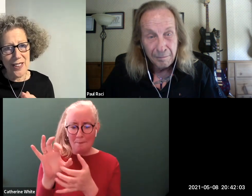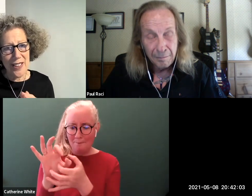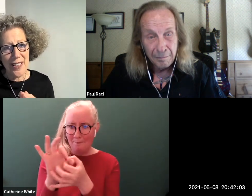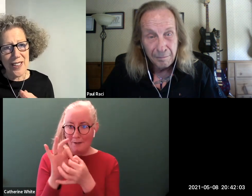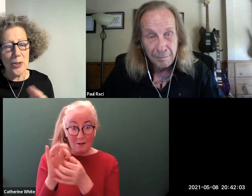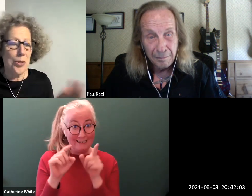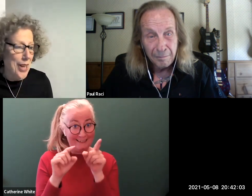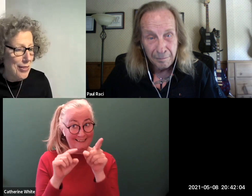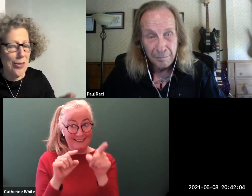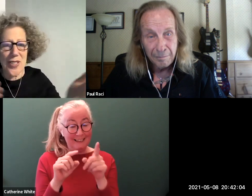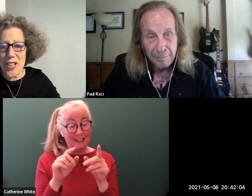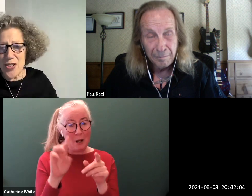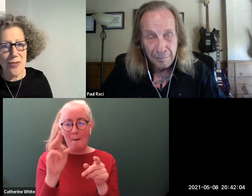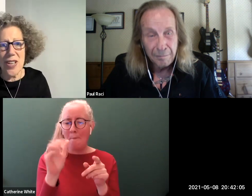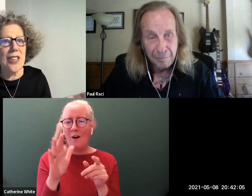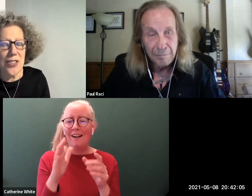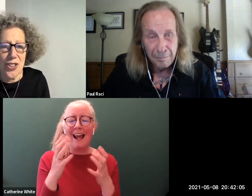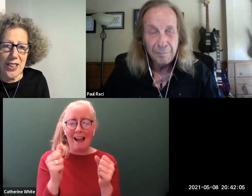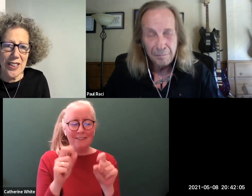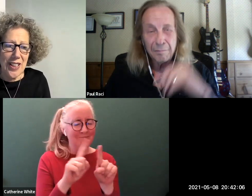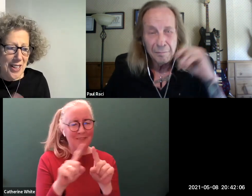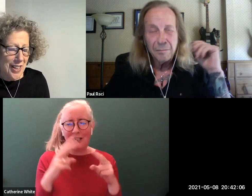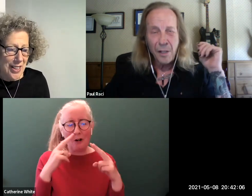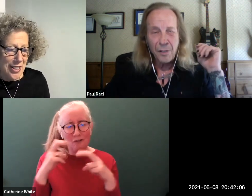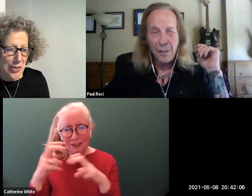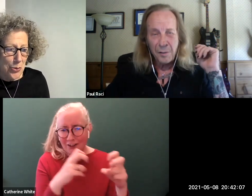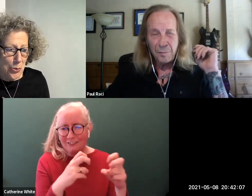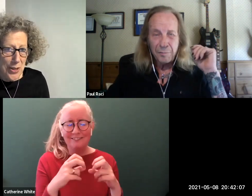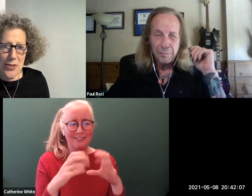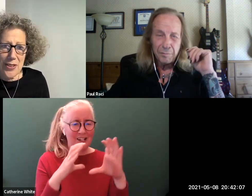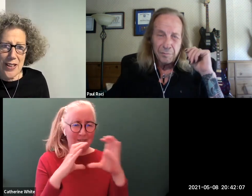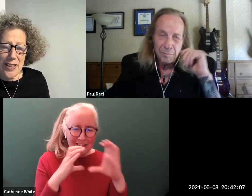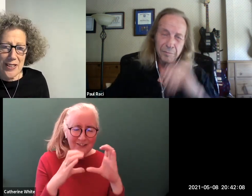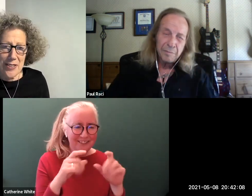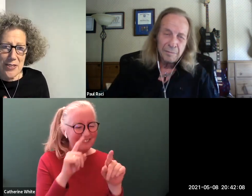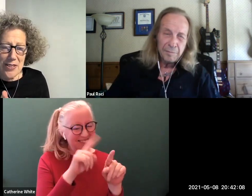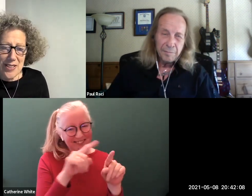interviewing or having conversations, researching Yes, uh, yes. with